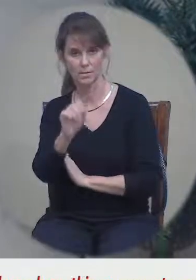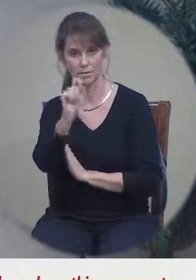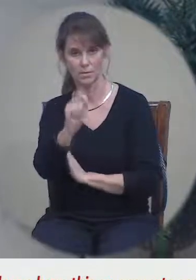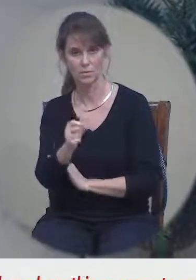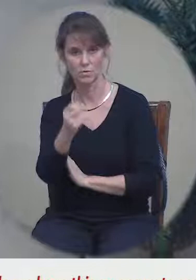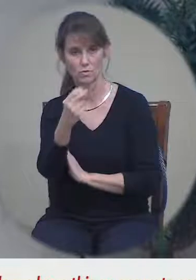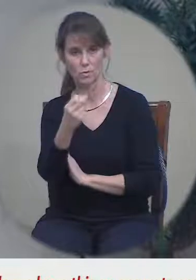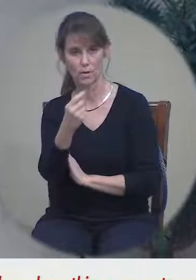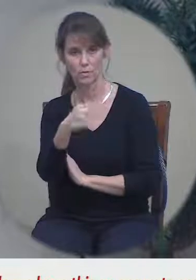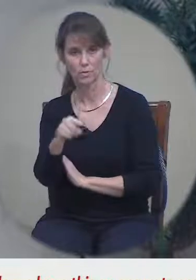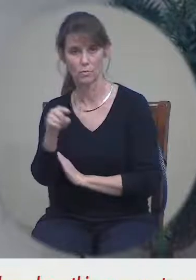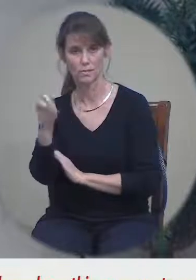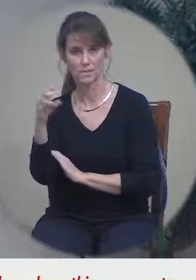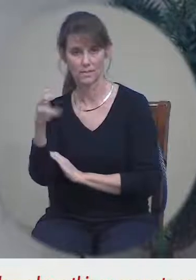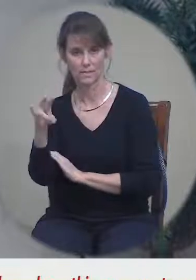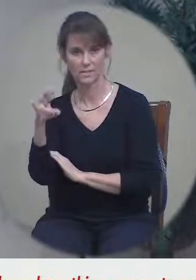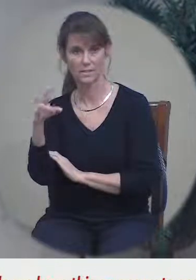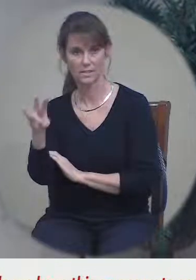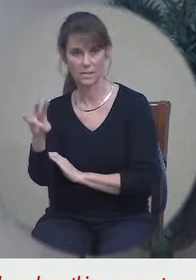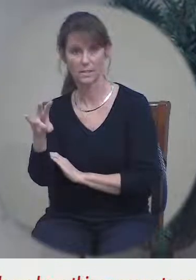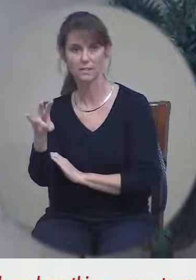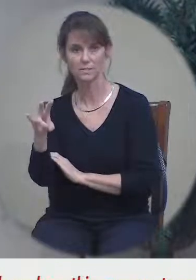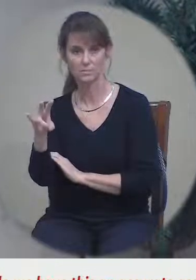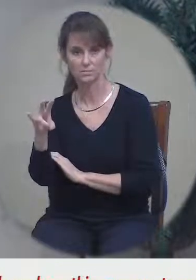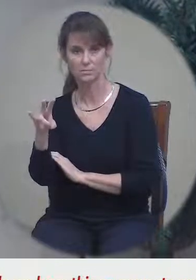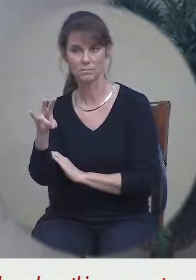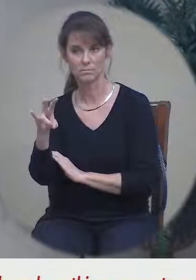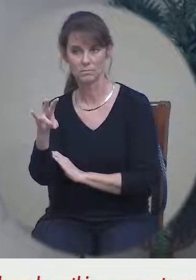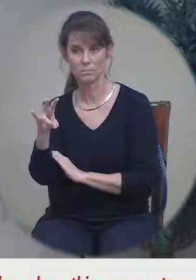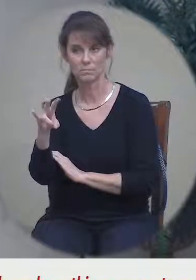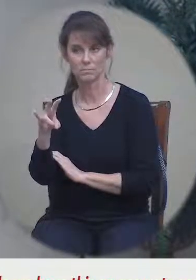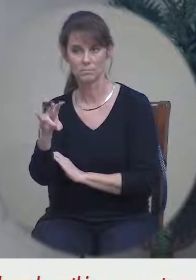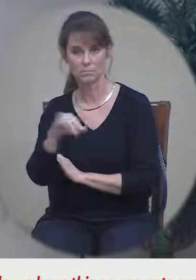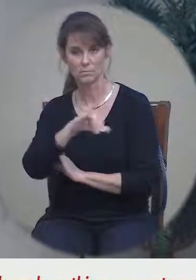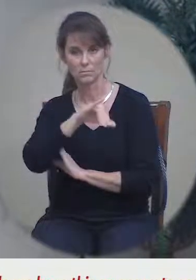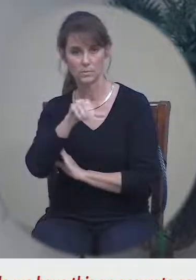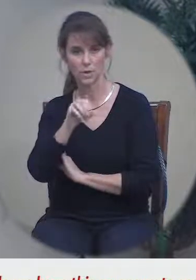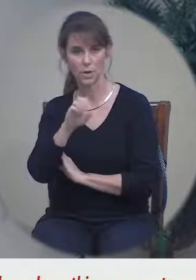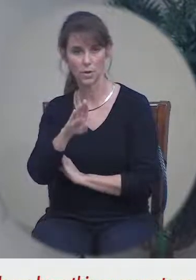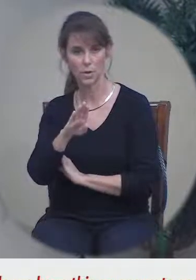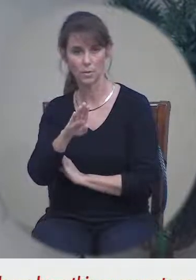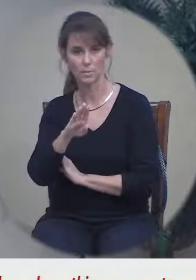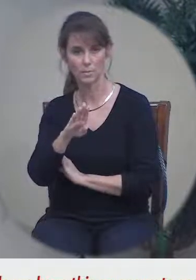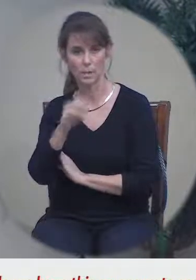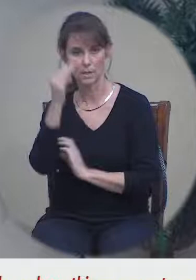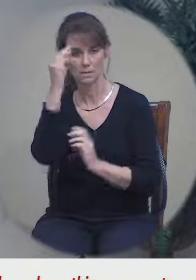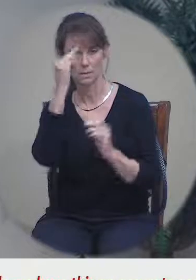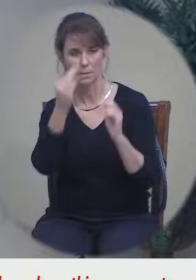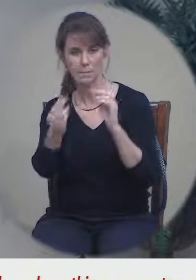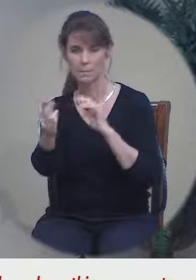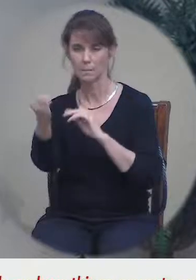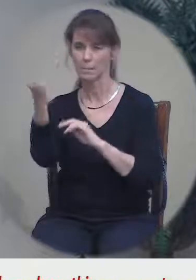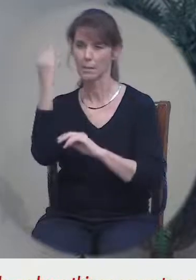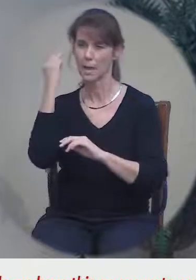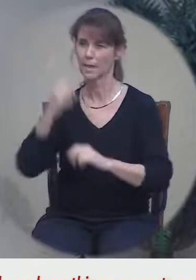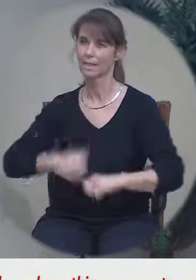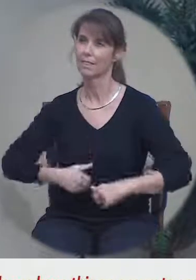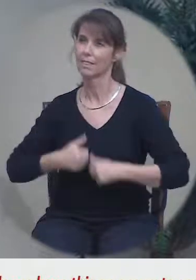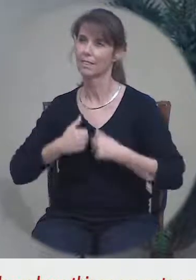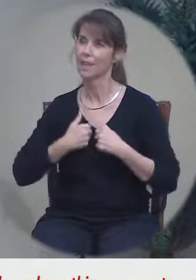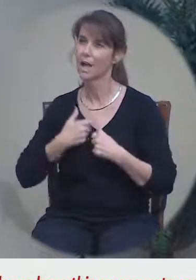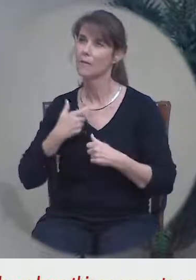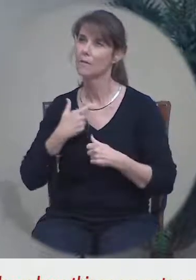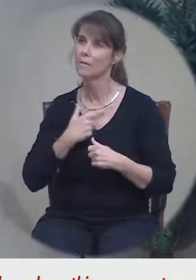Listen to what he did. I mean, this is from Job as he looked over his life in the past. He says, because I delivered